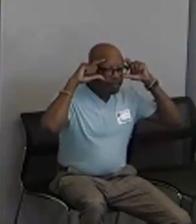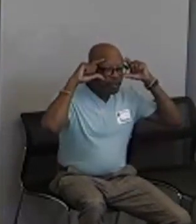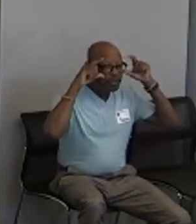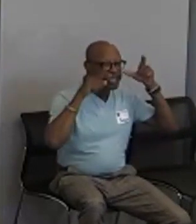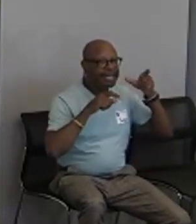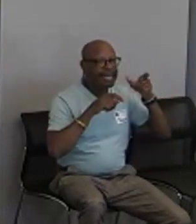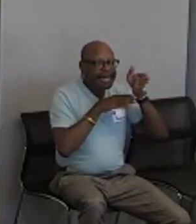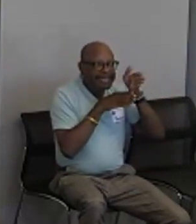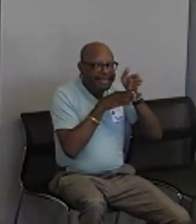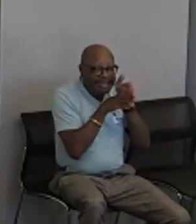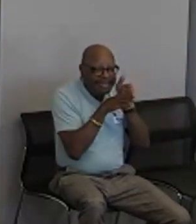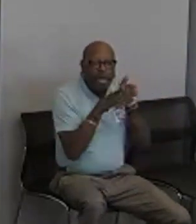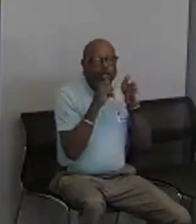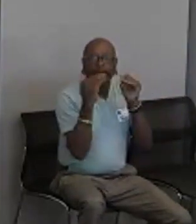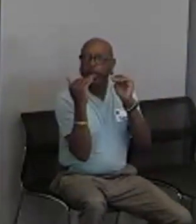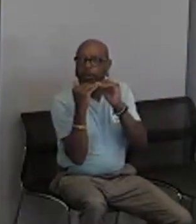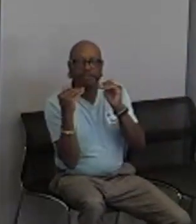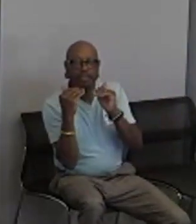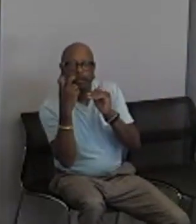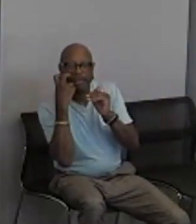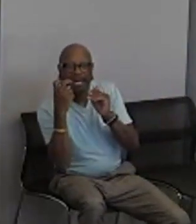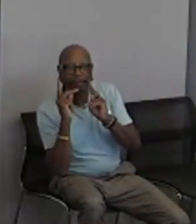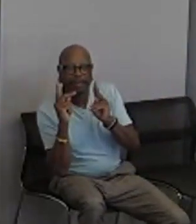are not equivalent to blind people.